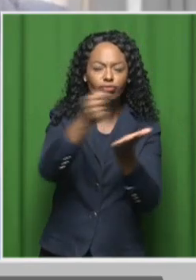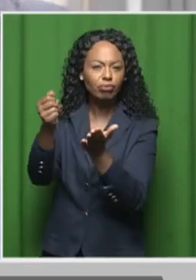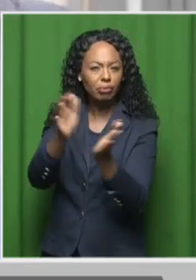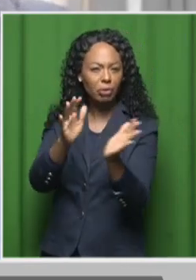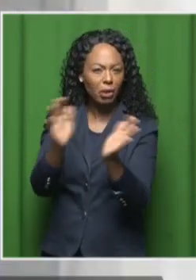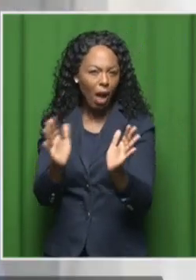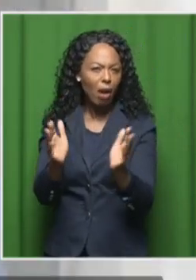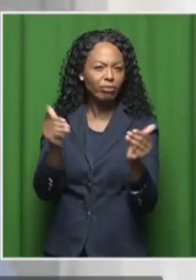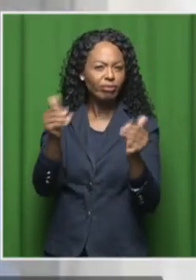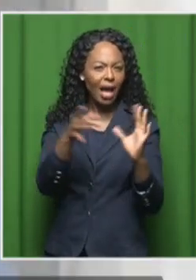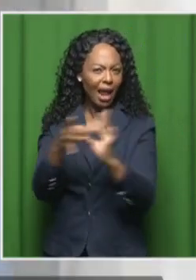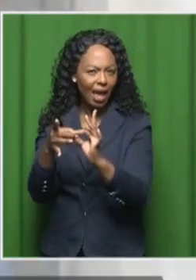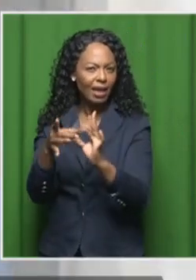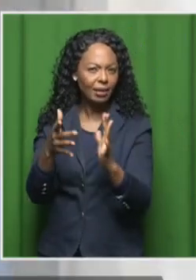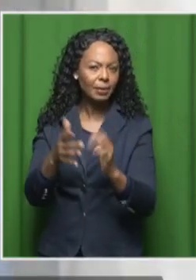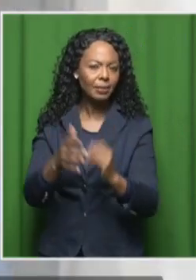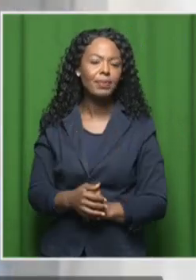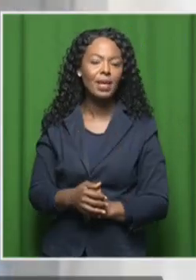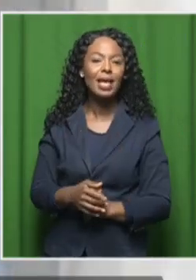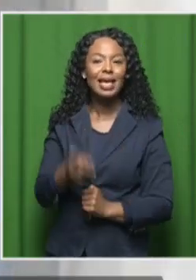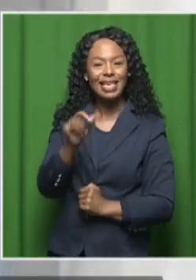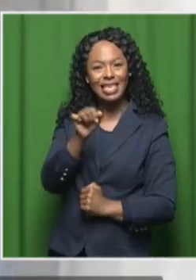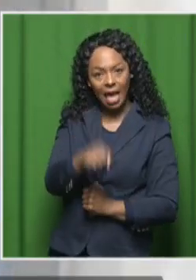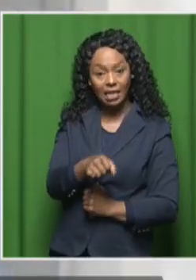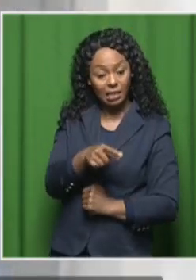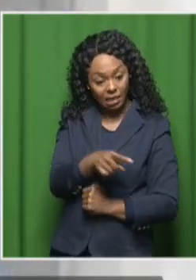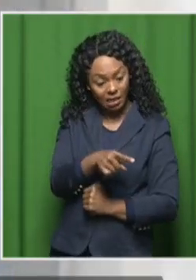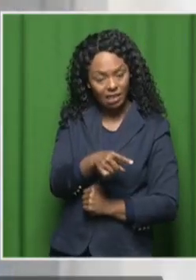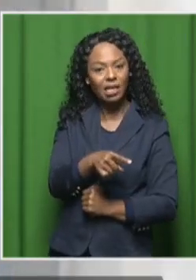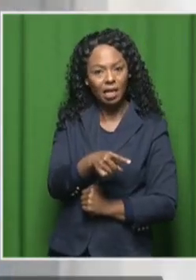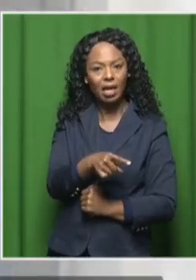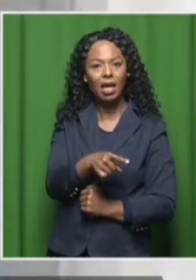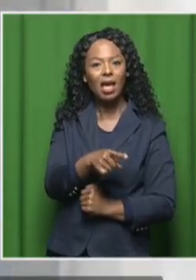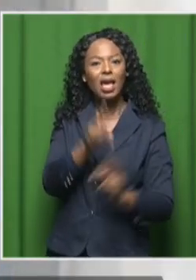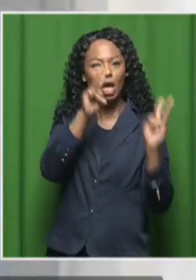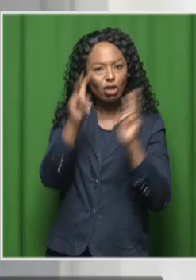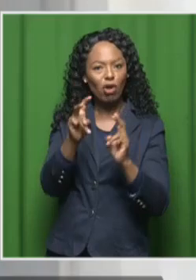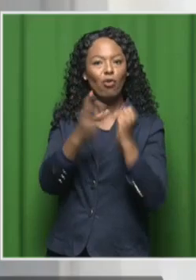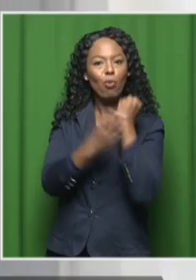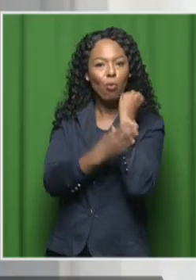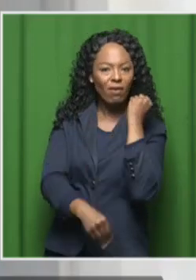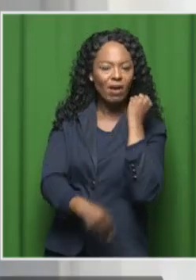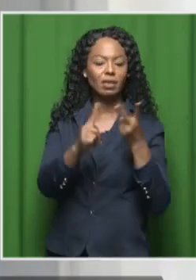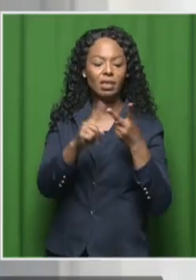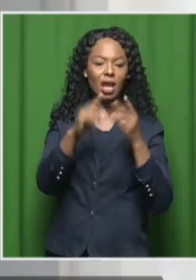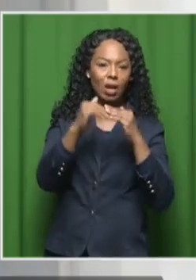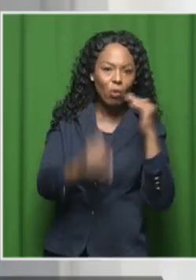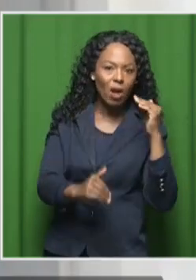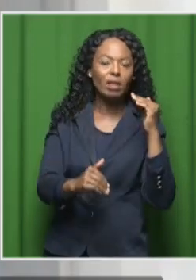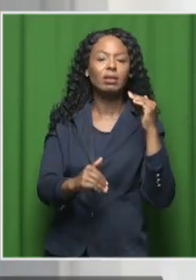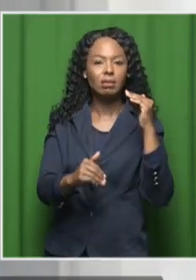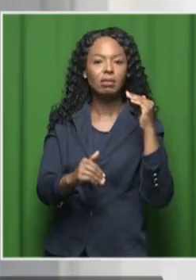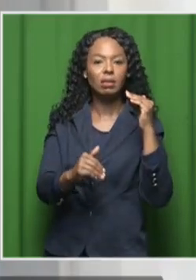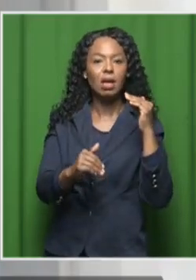Yeah, it was. It definitely was. Addressing poverty, unemployment, and inequality has been a